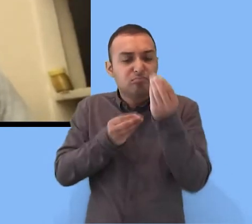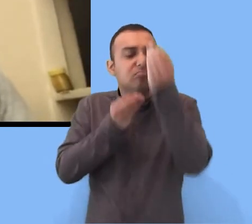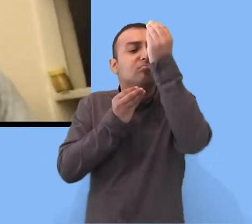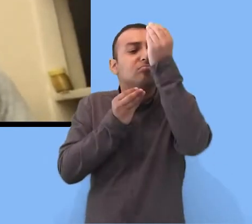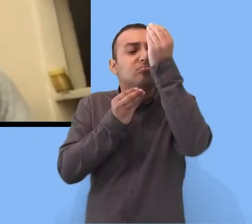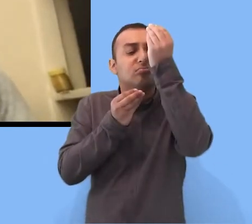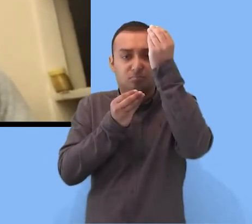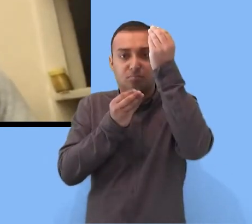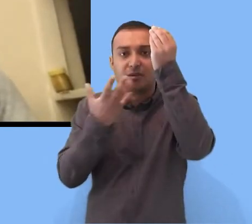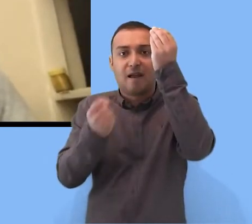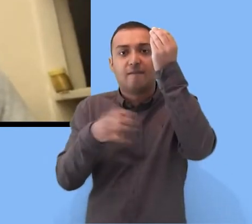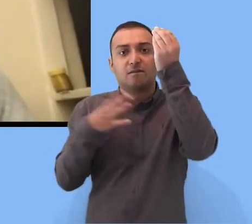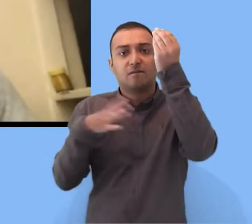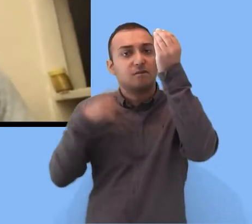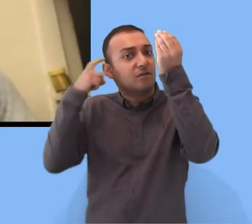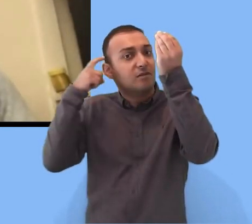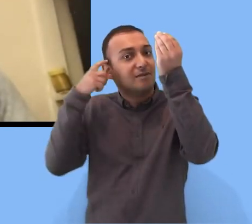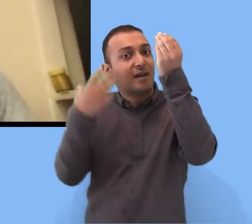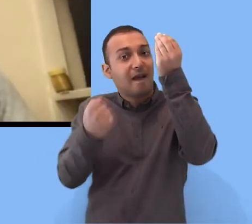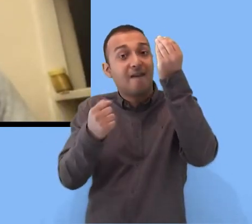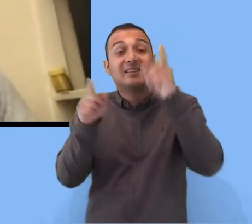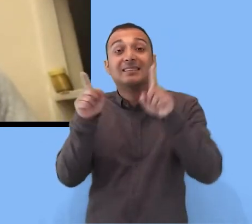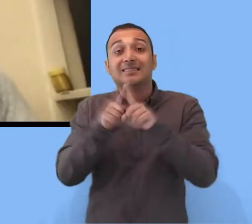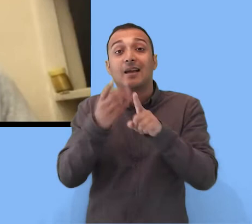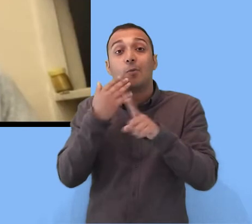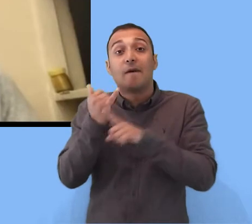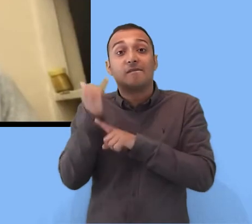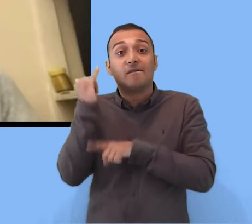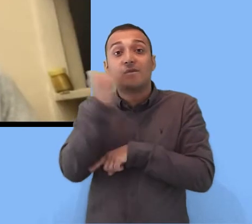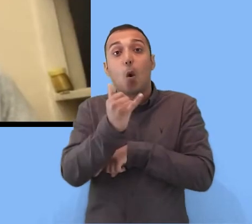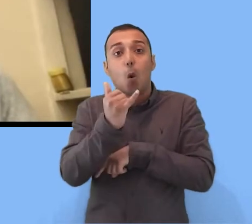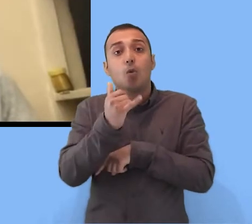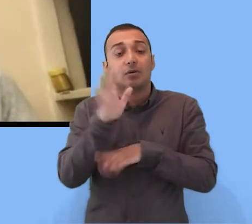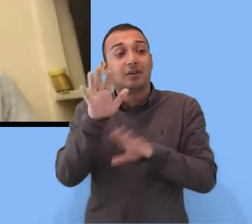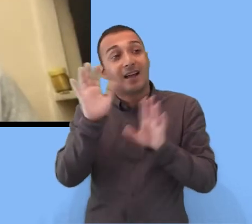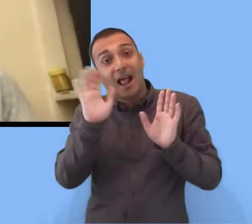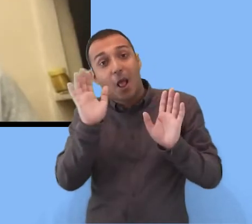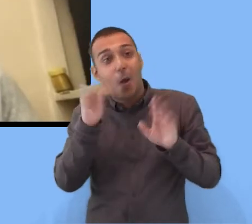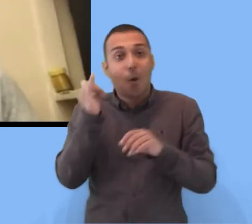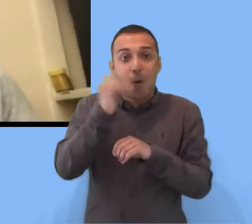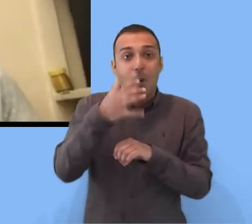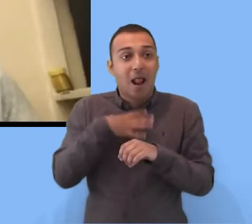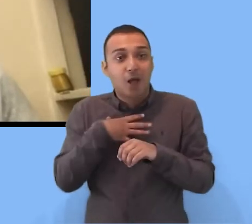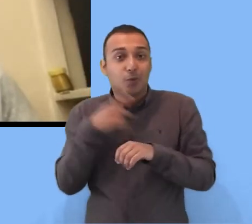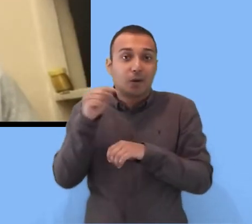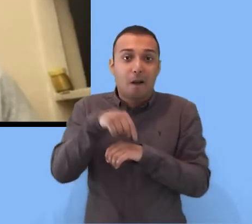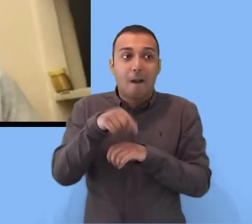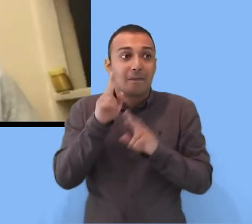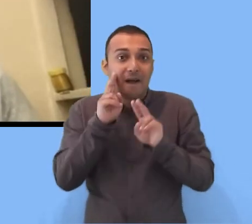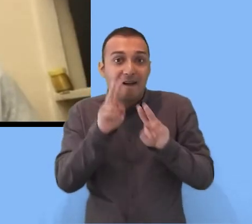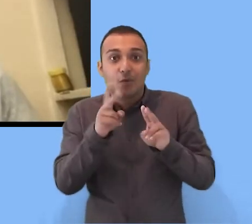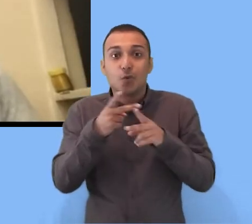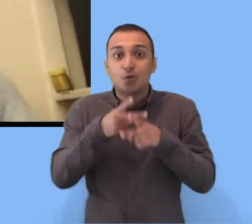mannerism when taking their booking to view your nursery.